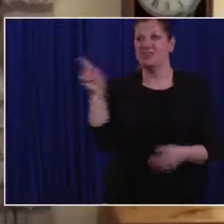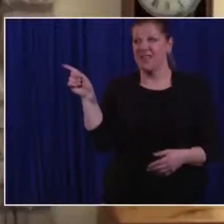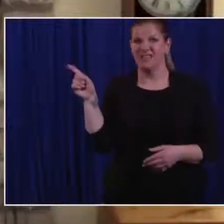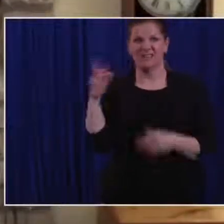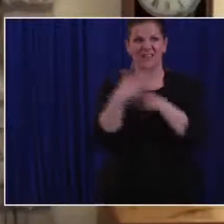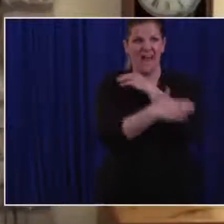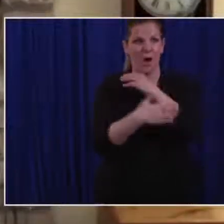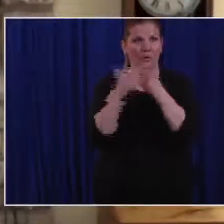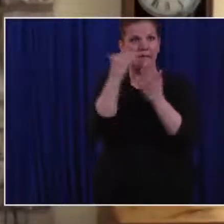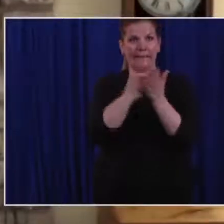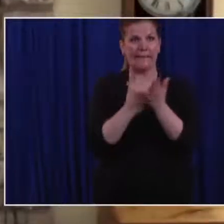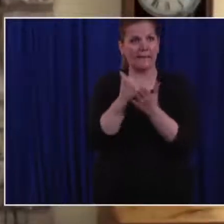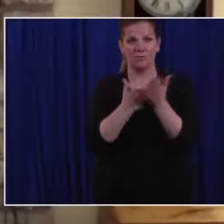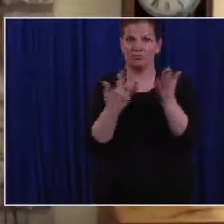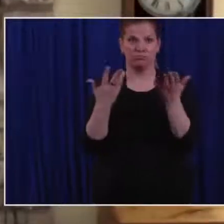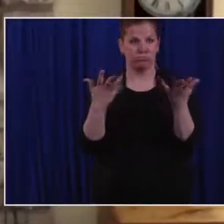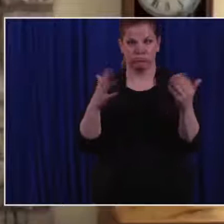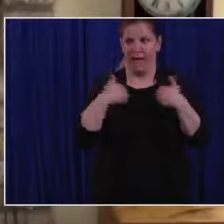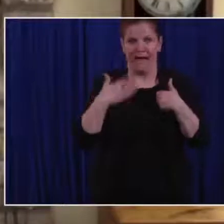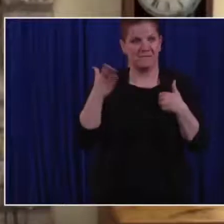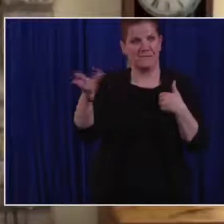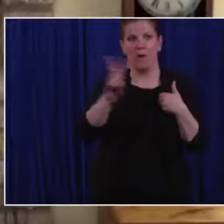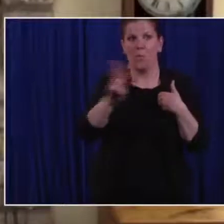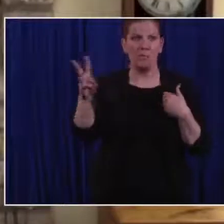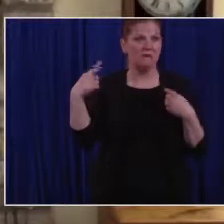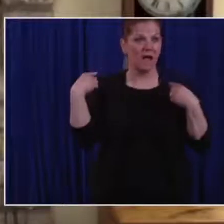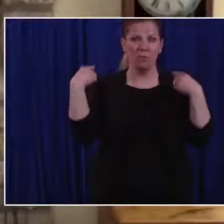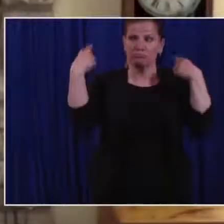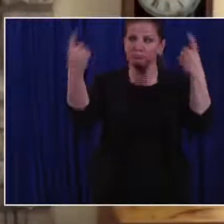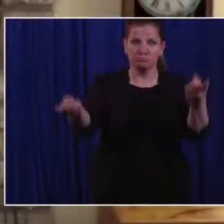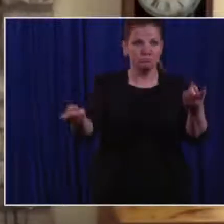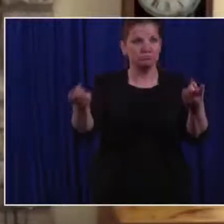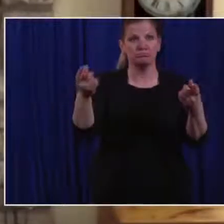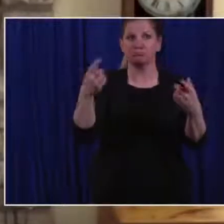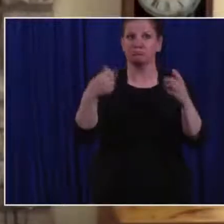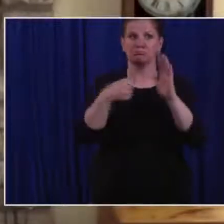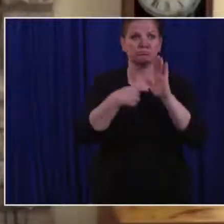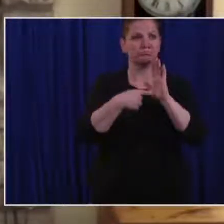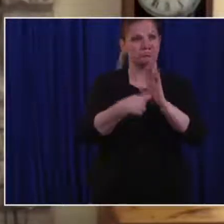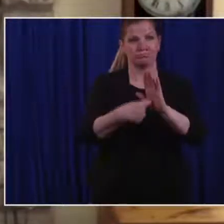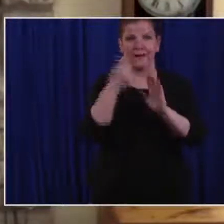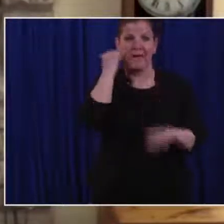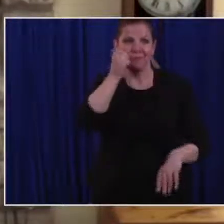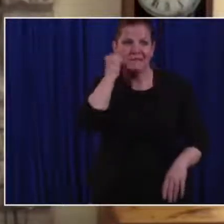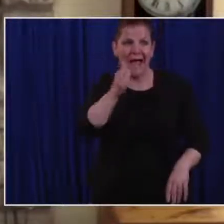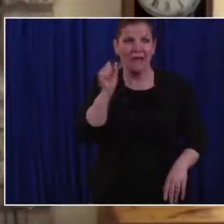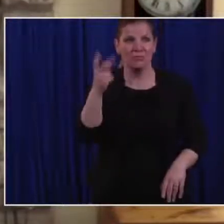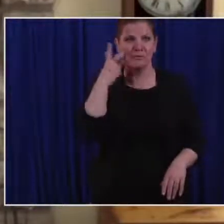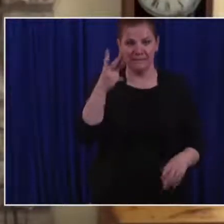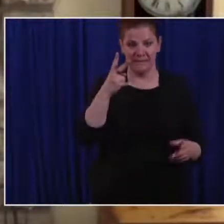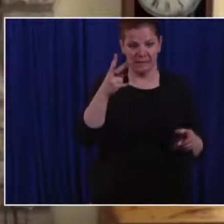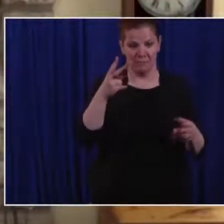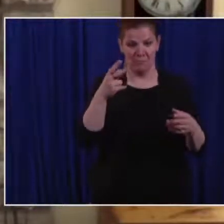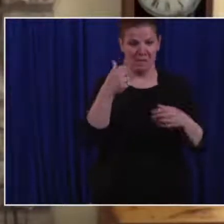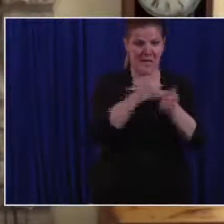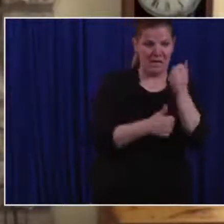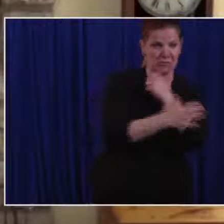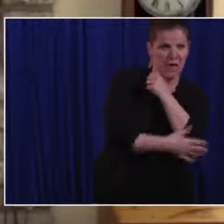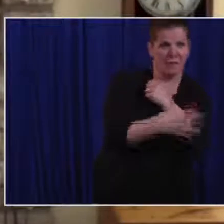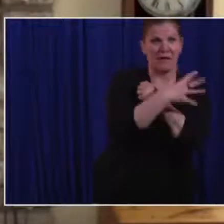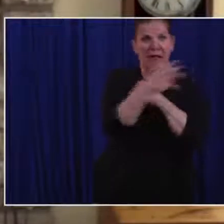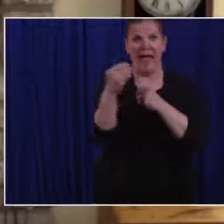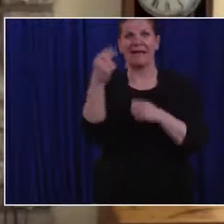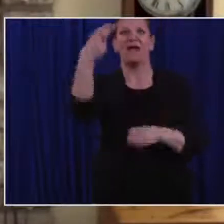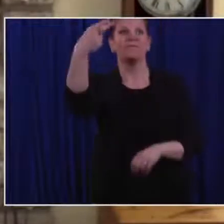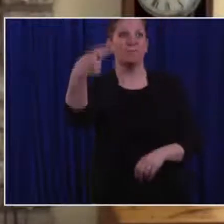you can look at the county numbers. We'll give you that number for the entire state every Thursday, and we can